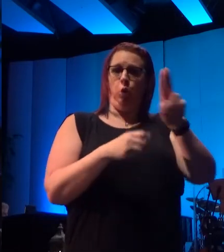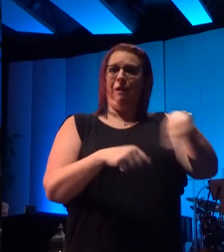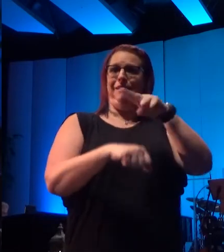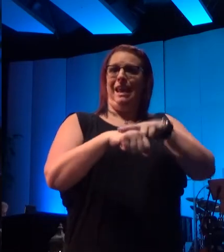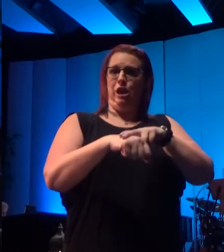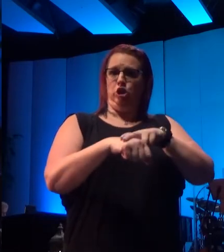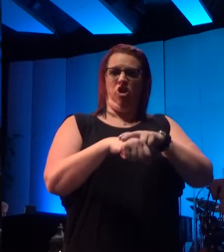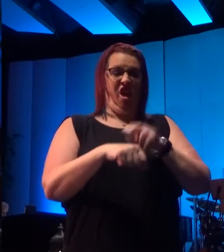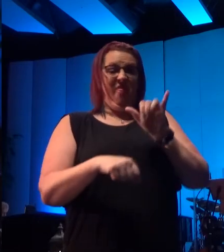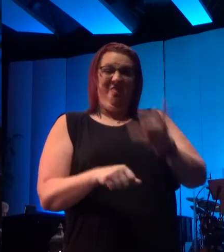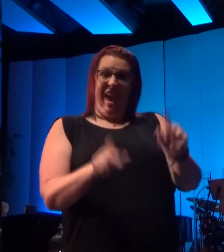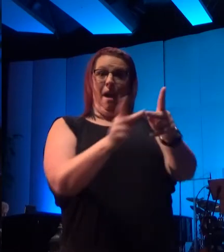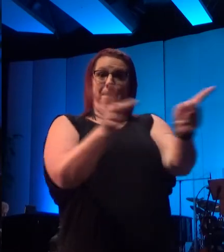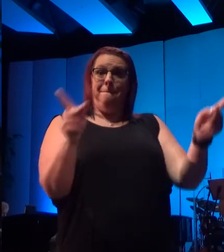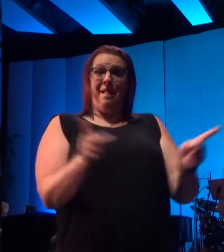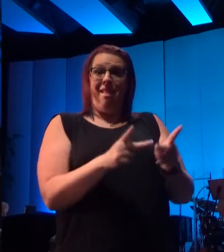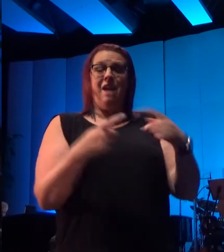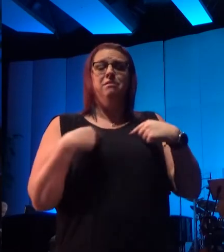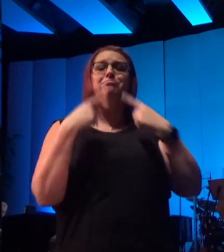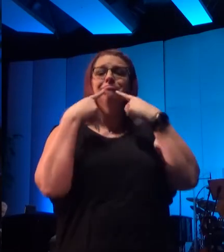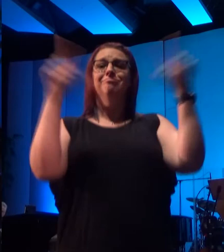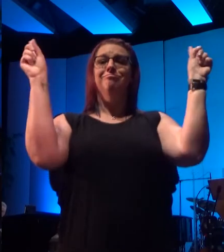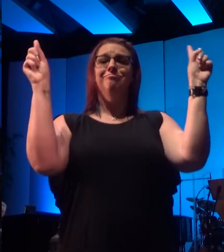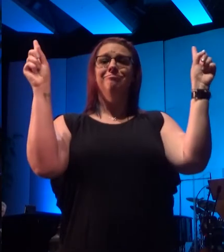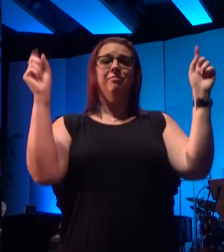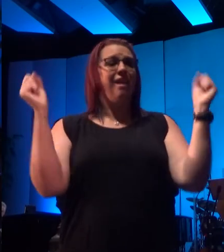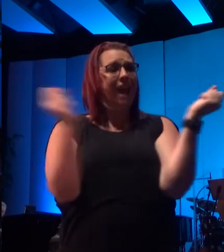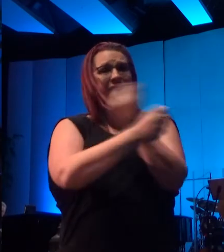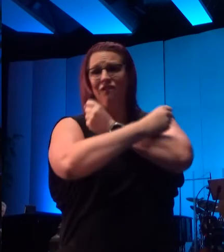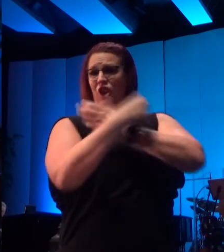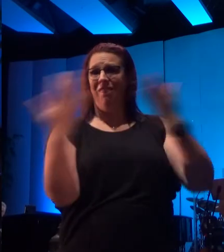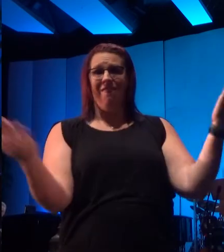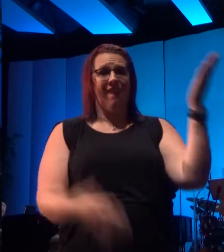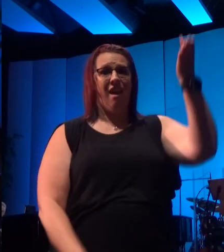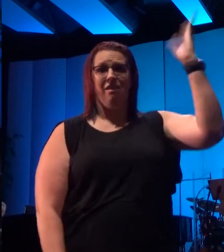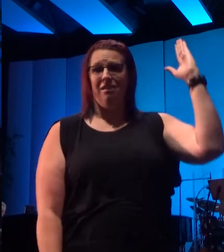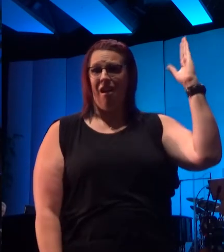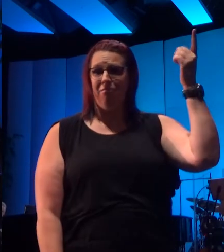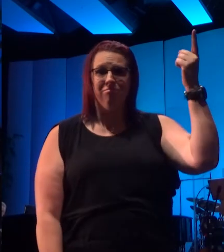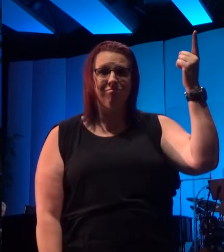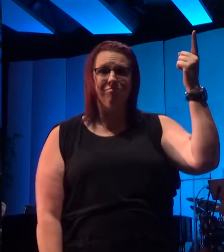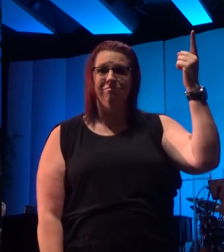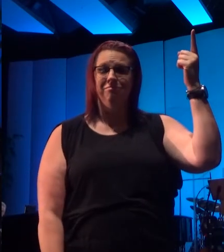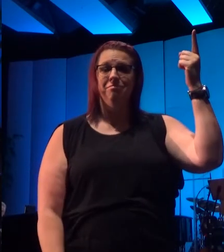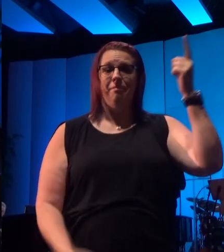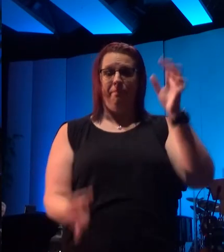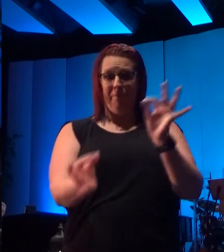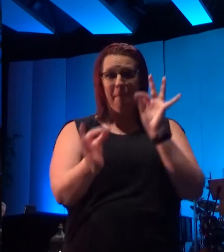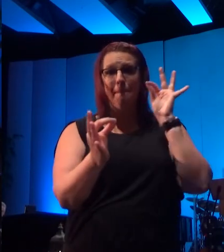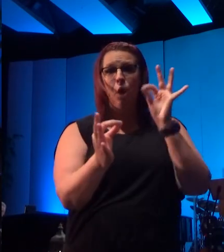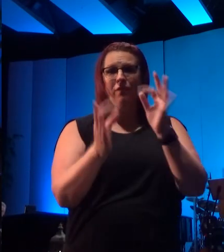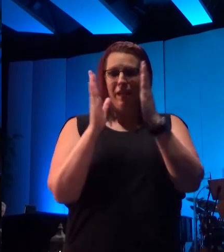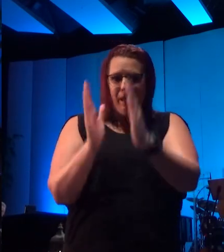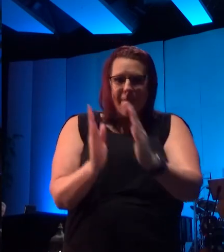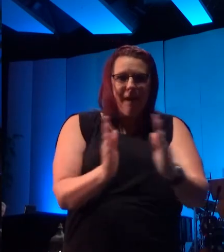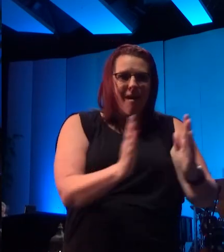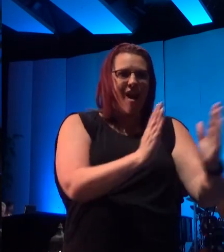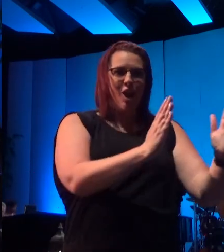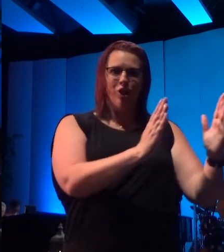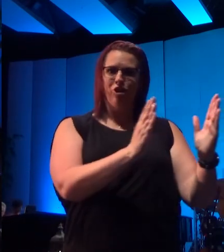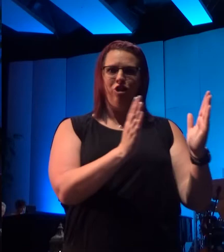I declare all there is God. There is a perfect pattern of